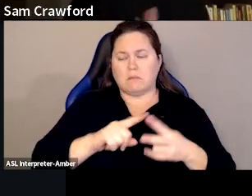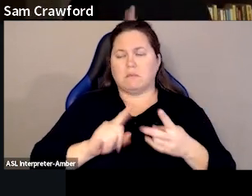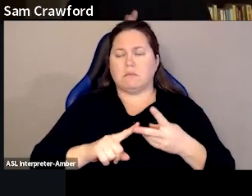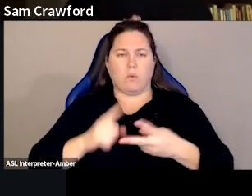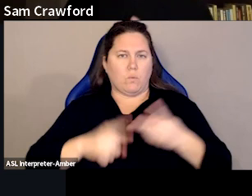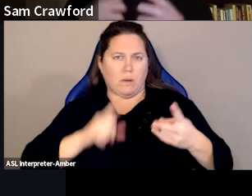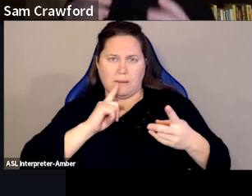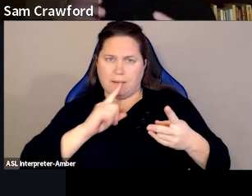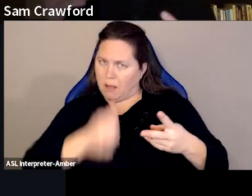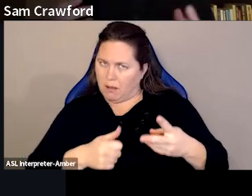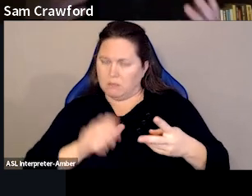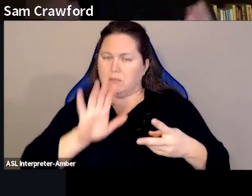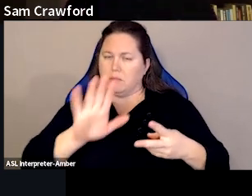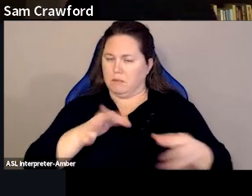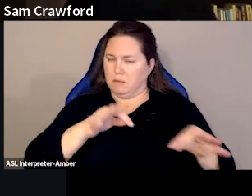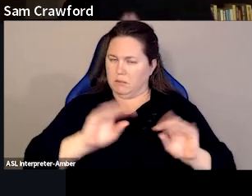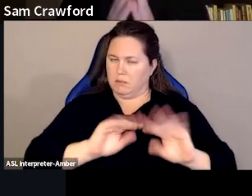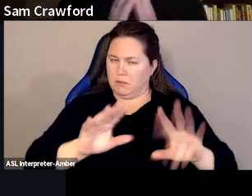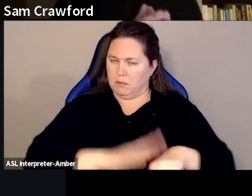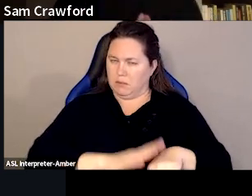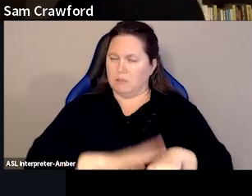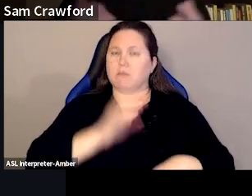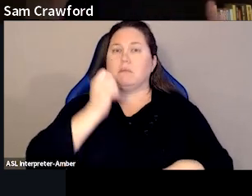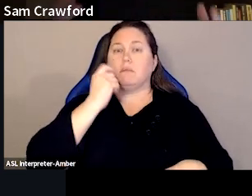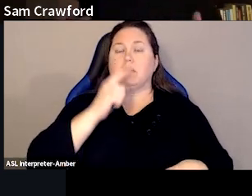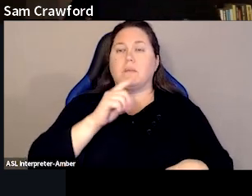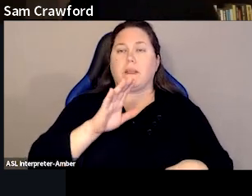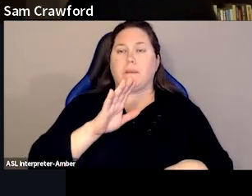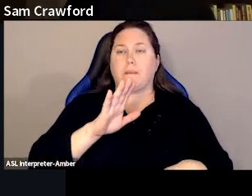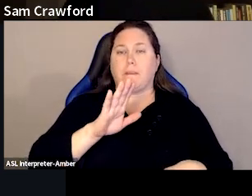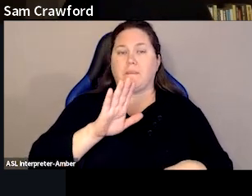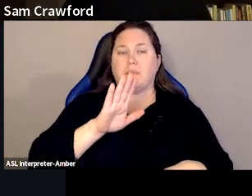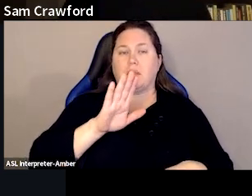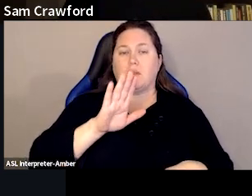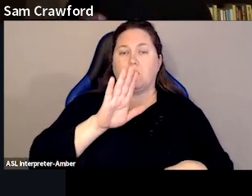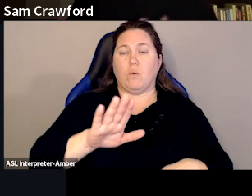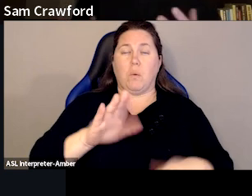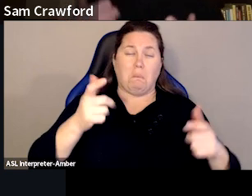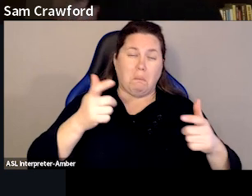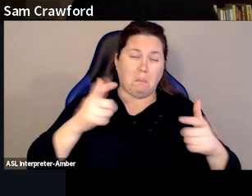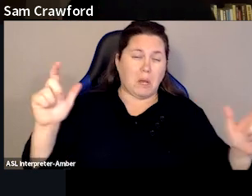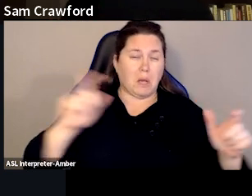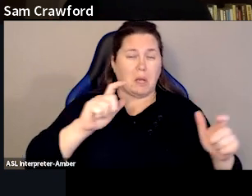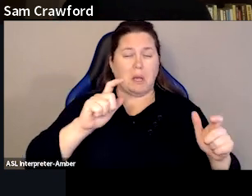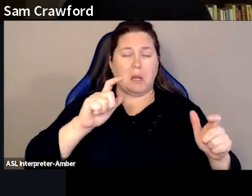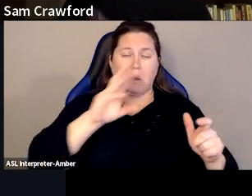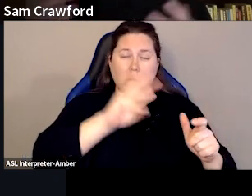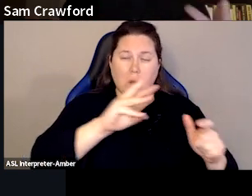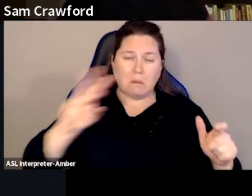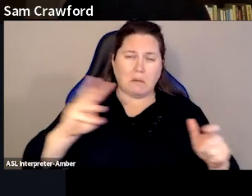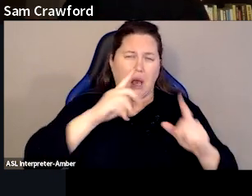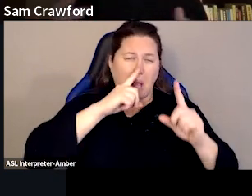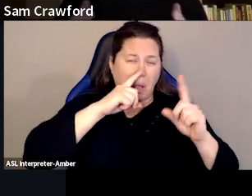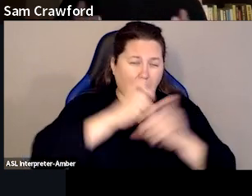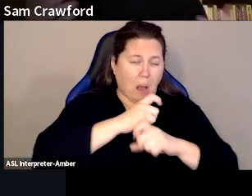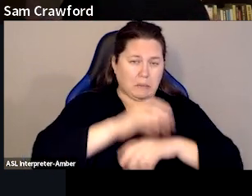really clear. There's going to be a time and a place for your 6 and 7-figure website builds, for extremely complex sites with every